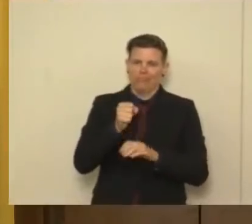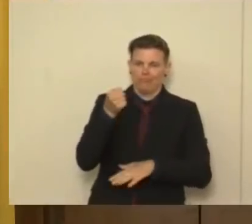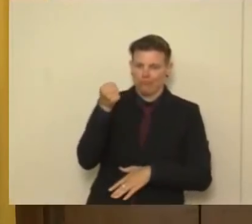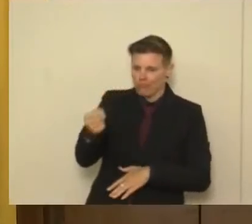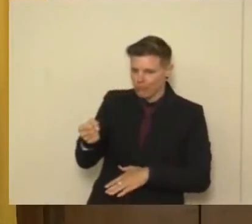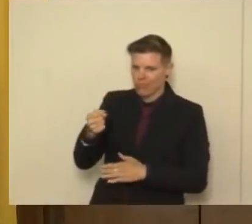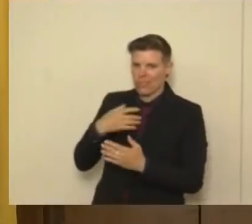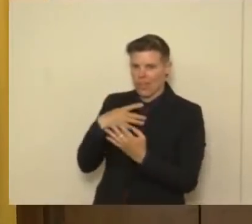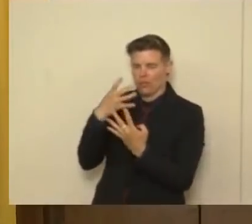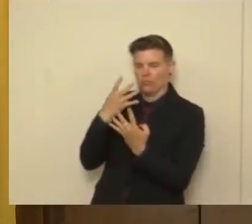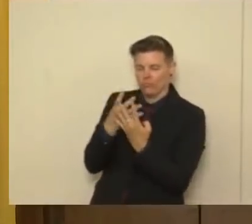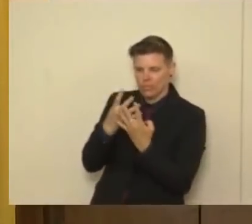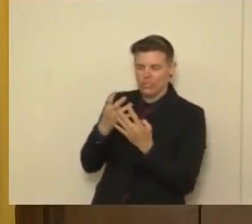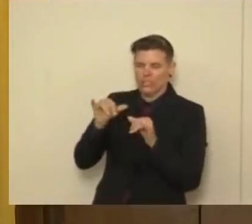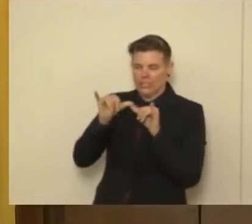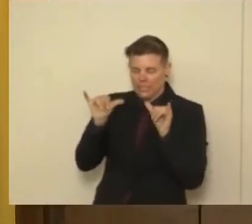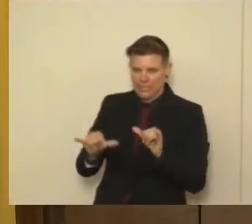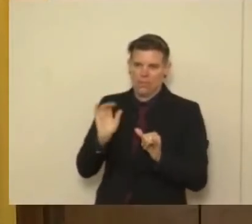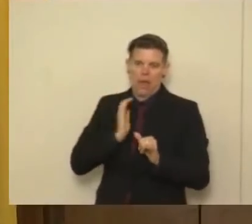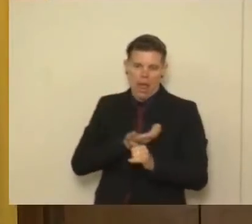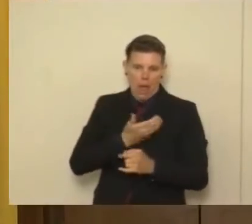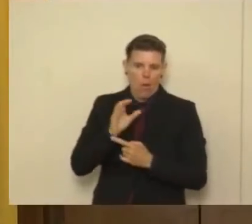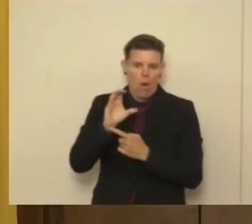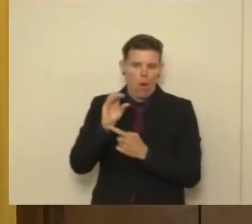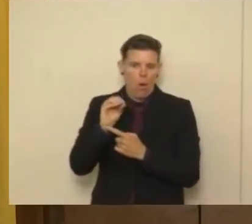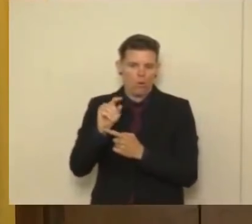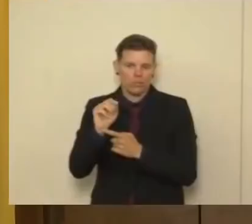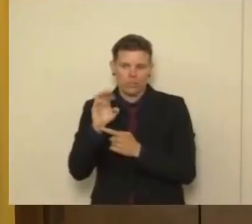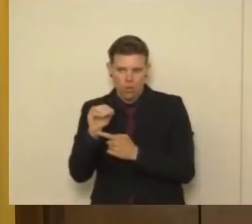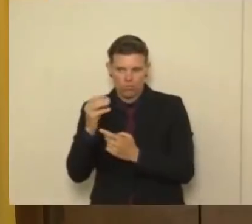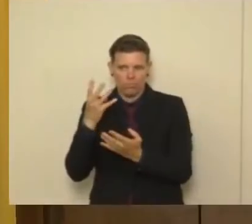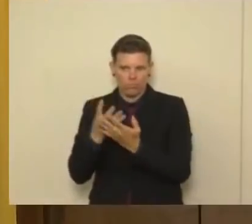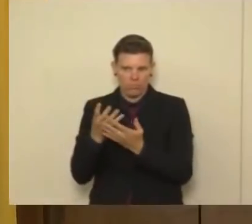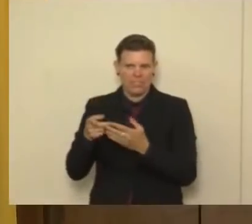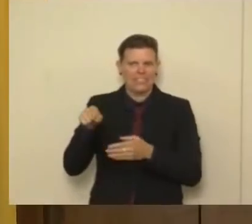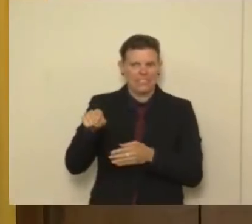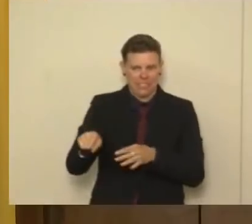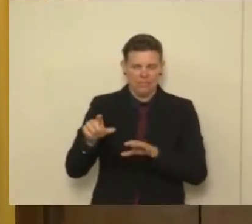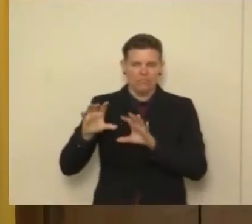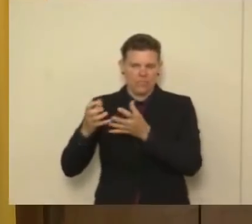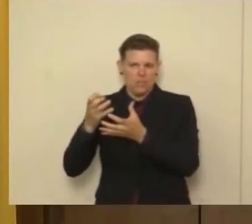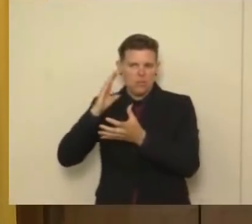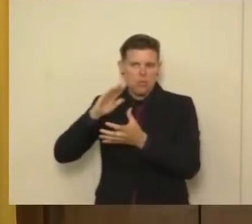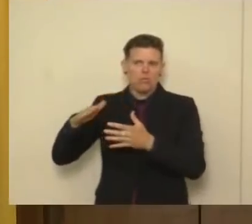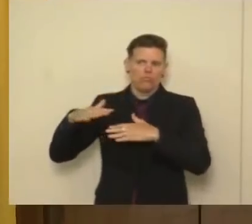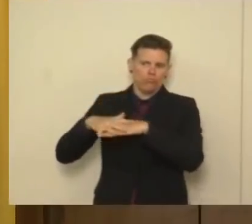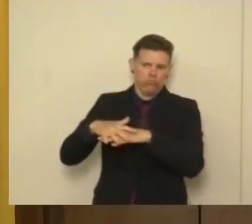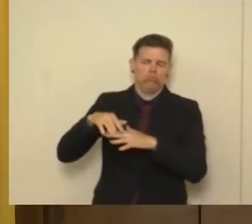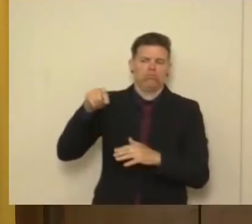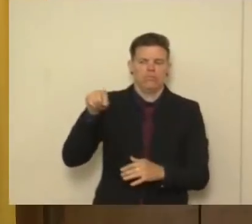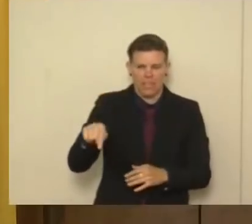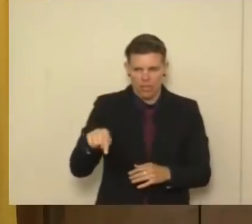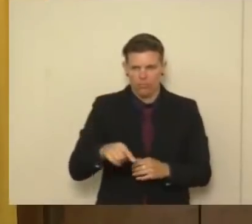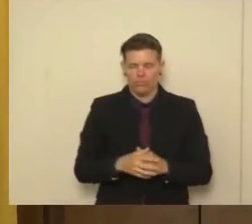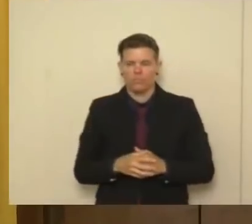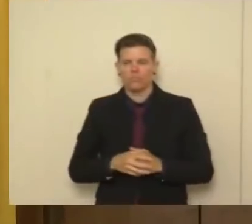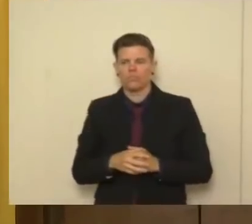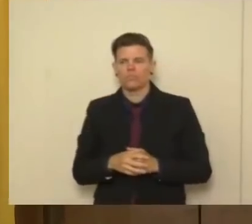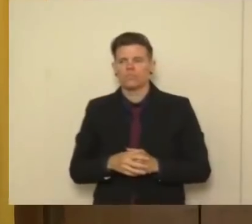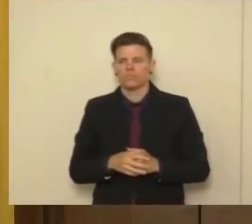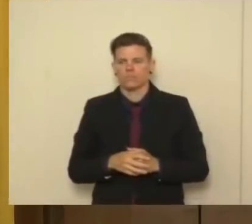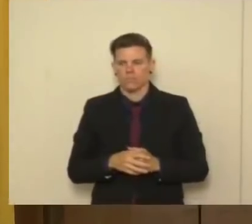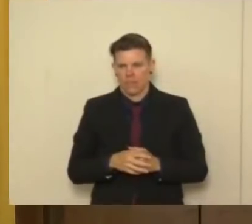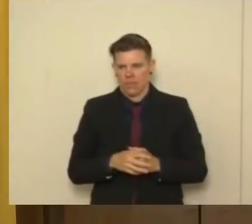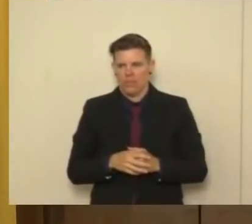state, which is, why you can have a category that looks like there's something going on with individuals who are convicted of a